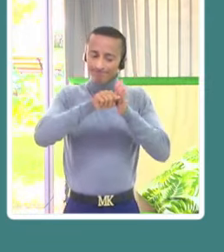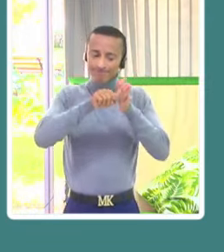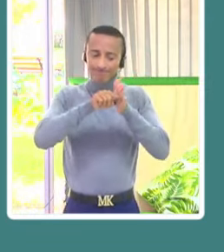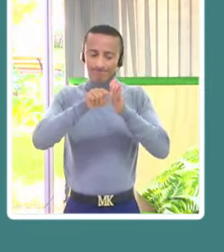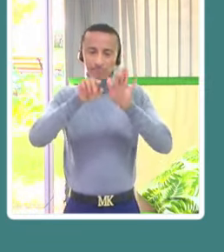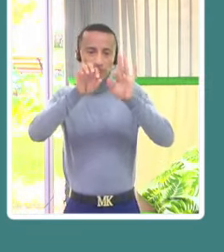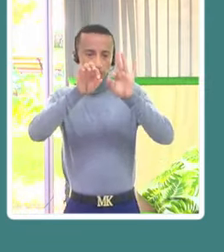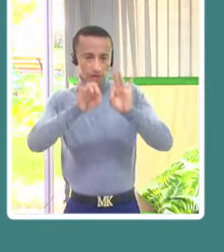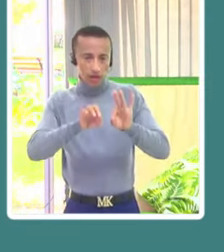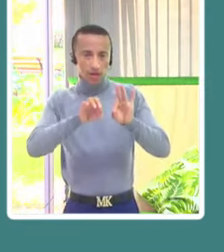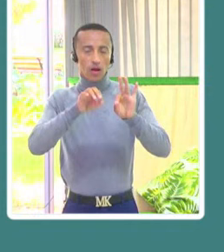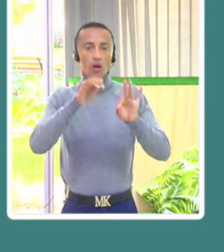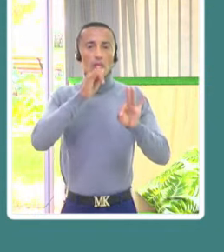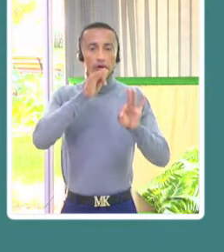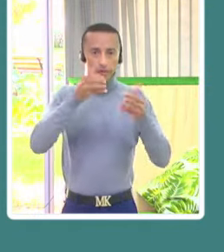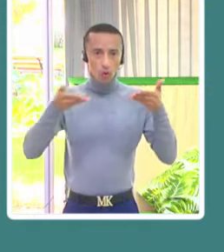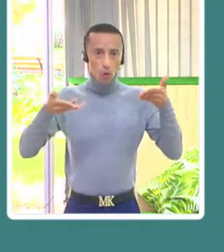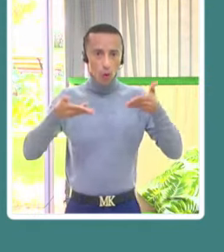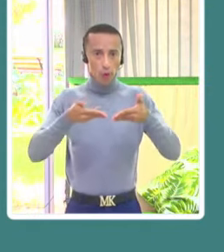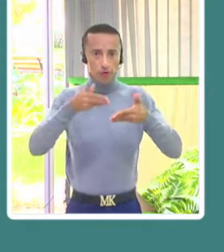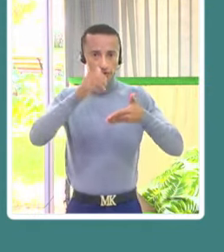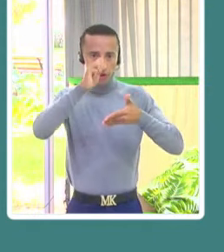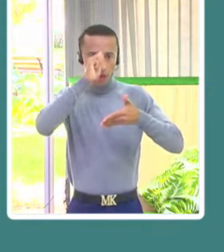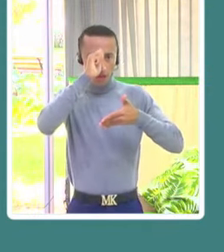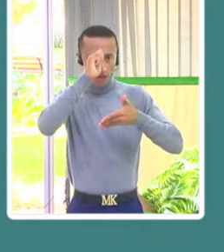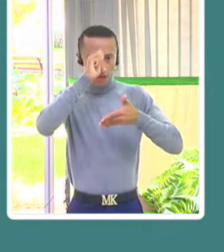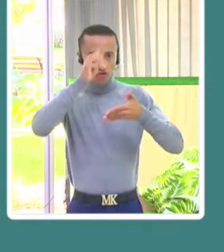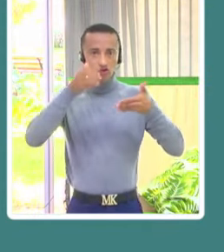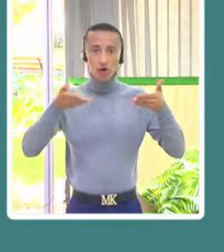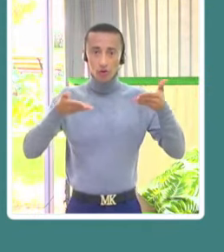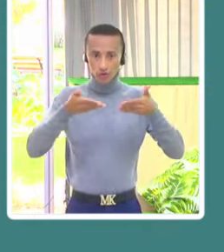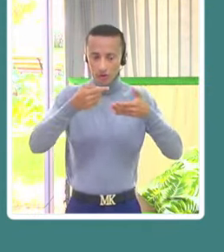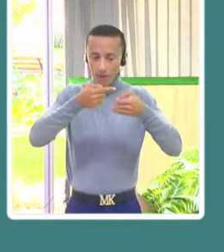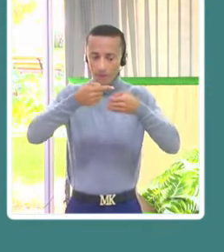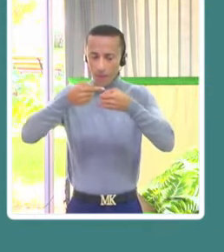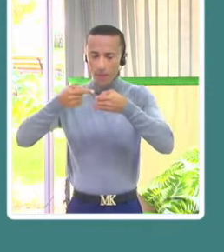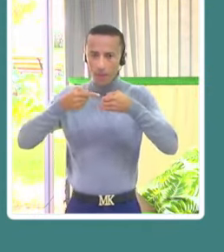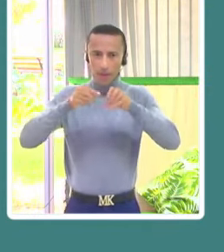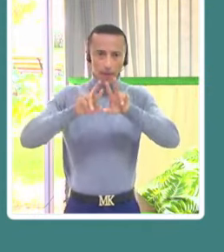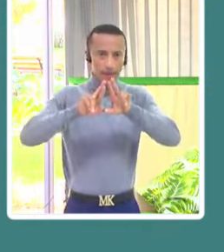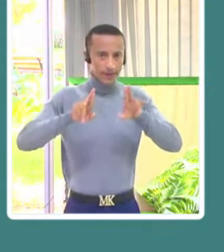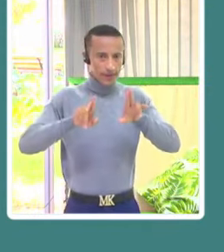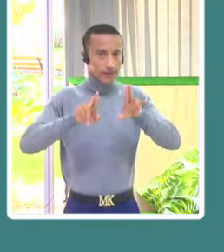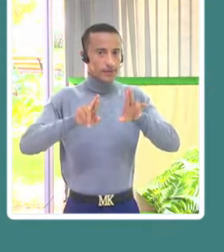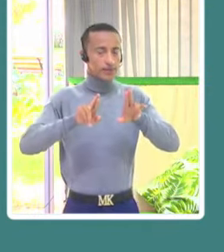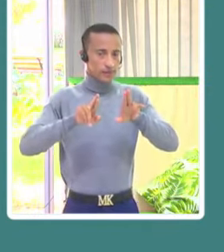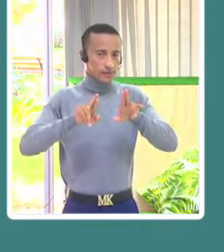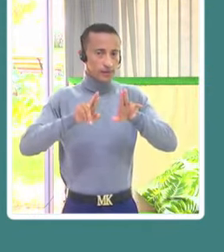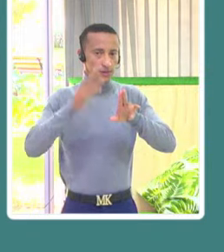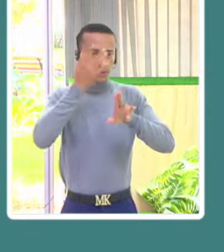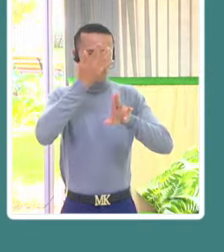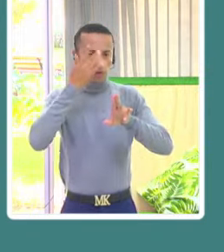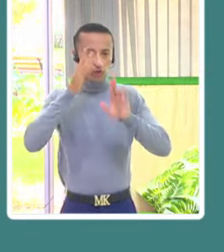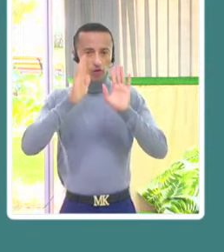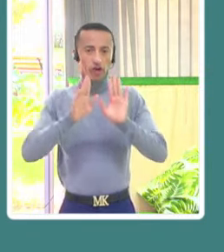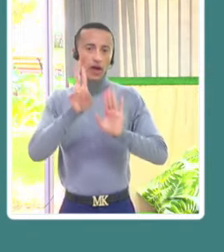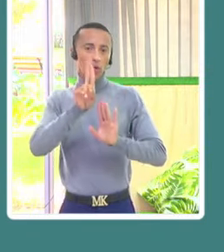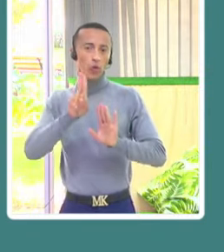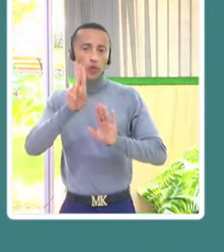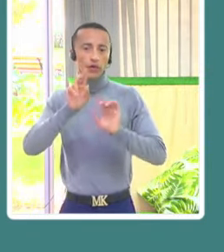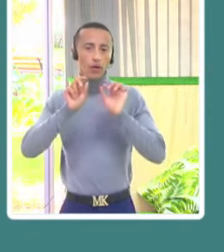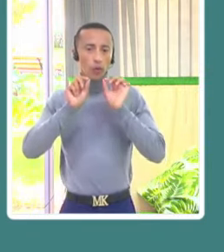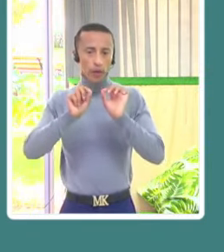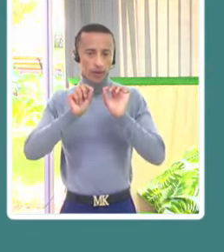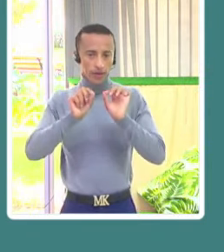today, in cities, a lot of people are using e-bikes.